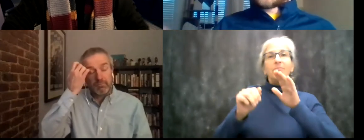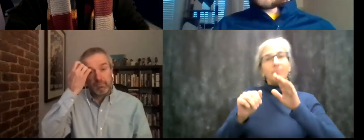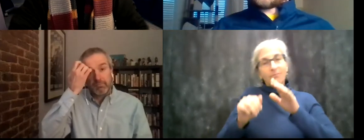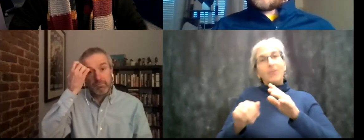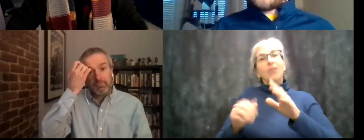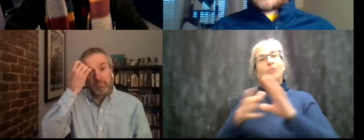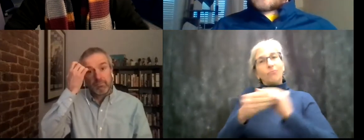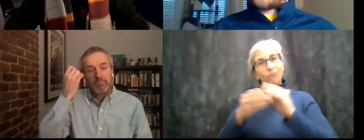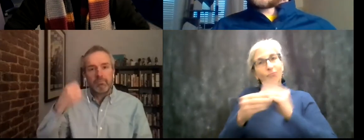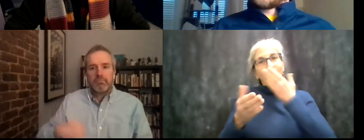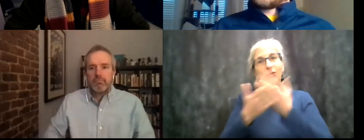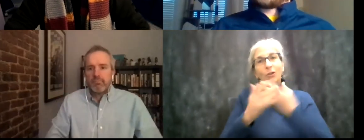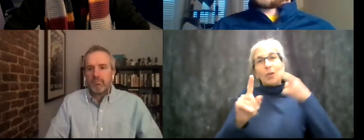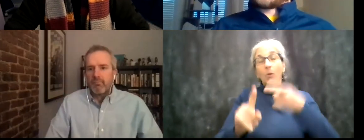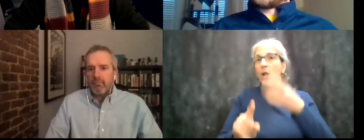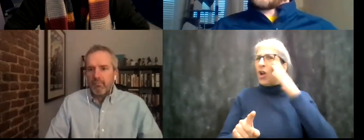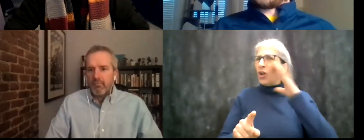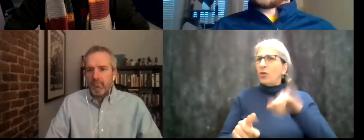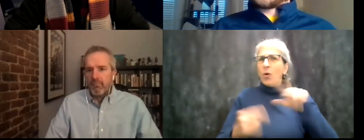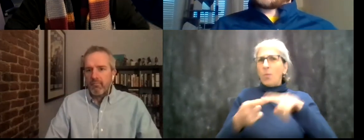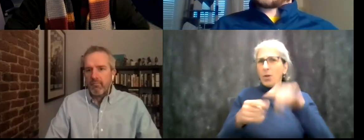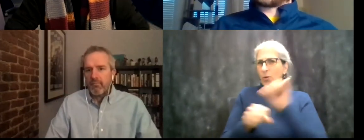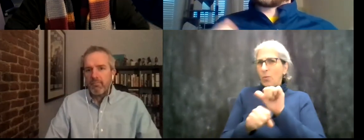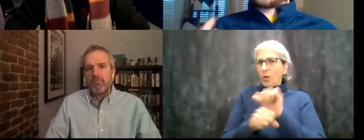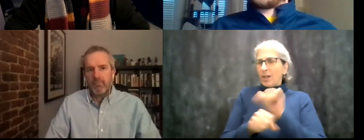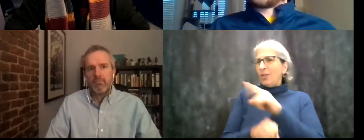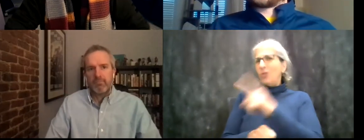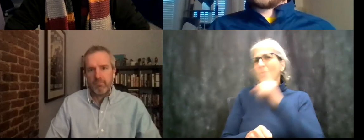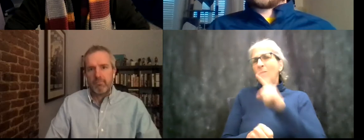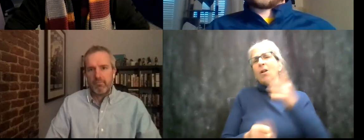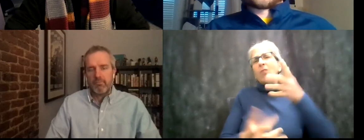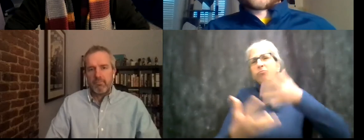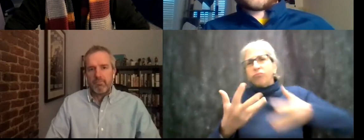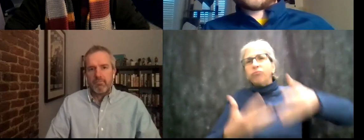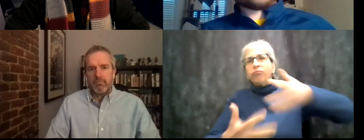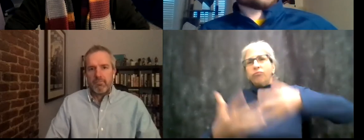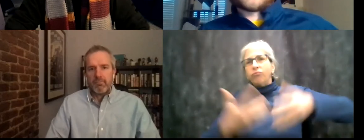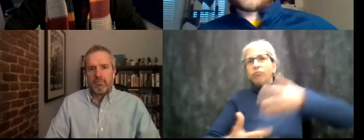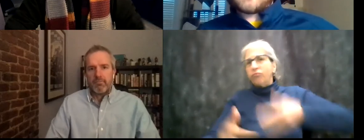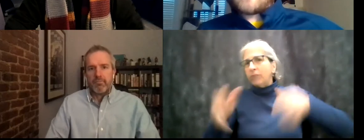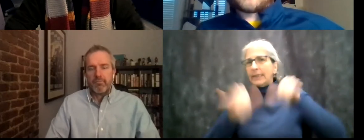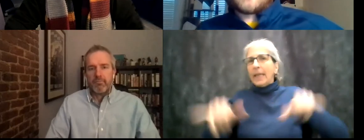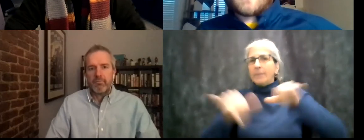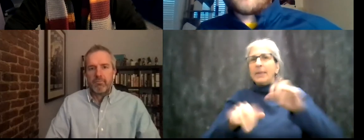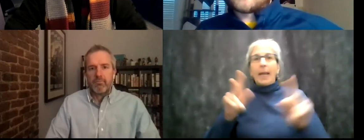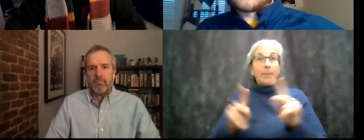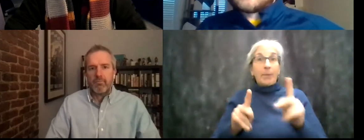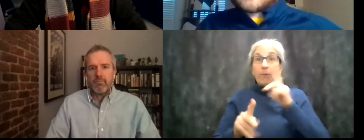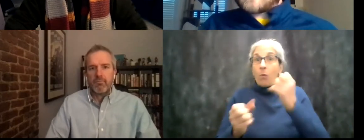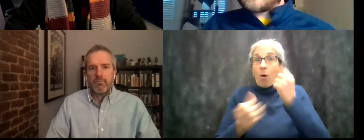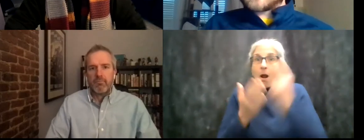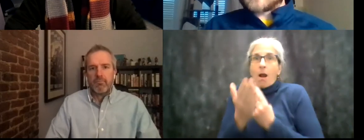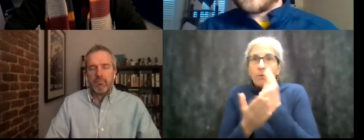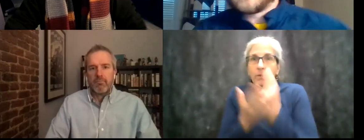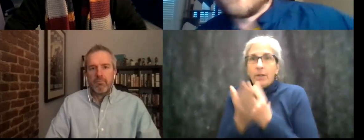you're going to spend hours of your life with these people. You know what I mean? And so they want to know that you're a person that they would want to spend hours of their life with. And